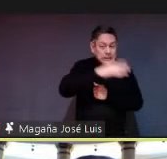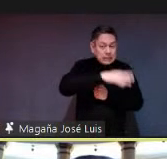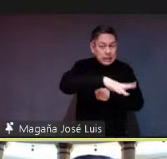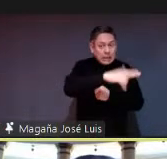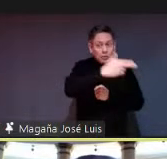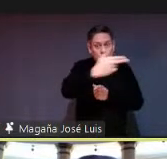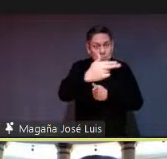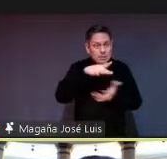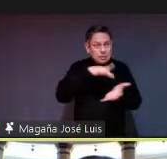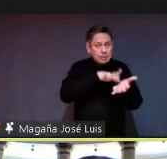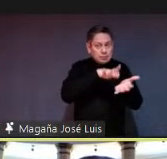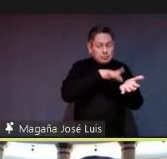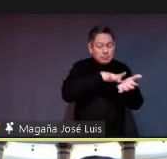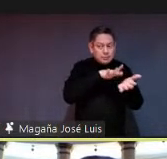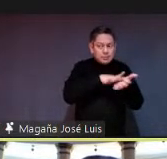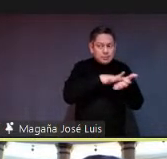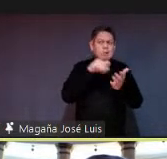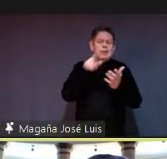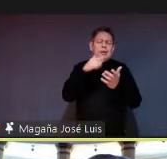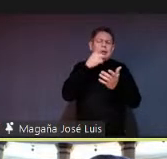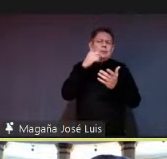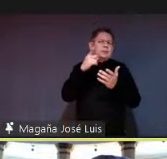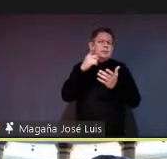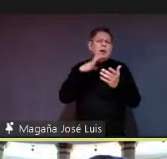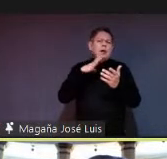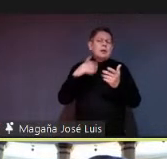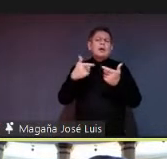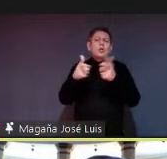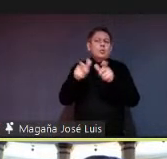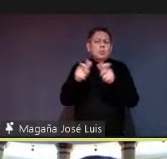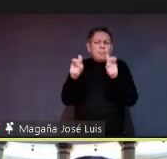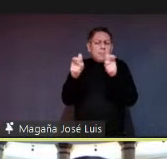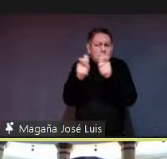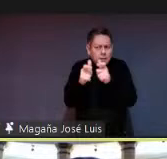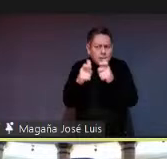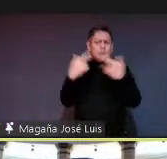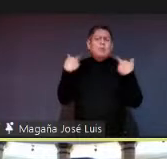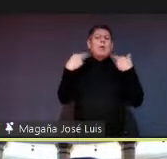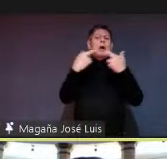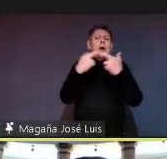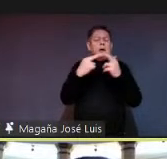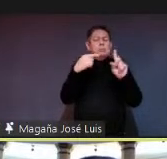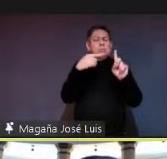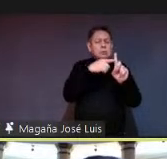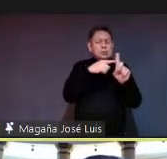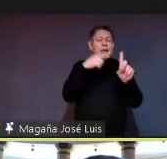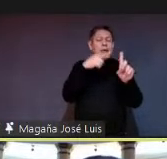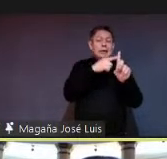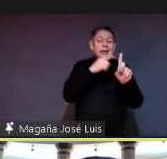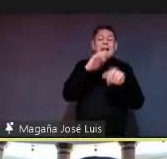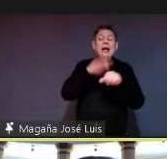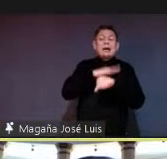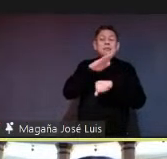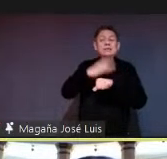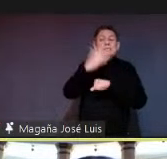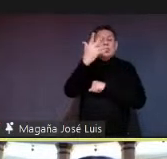social service. They have a reduced number of classrooms, 2 to 3 teachers responsible for the entire course.